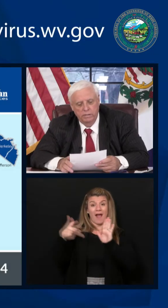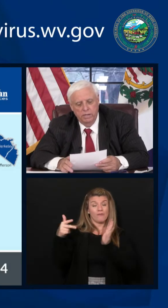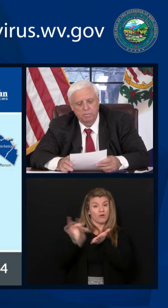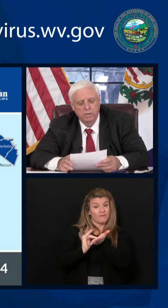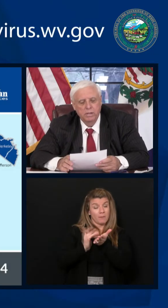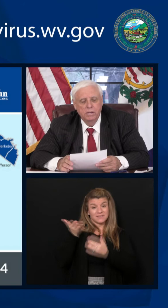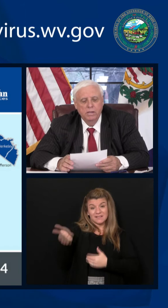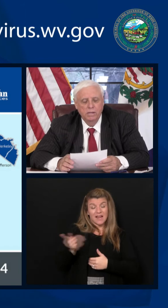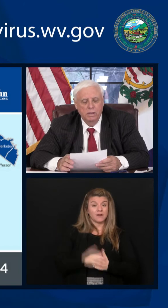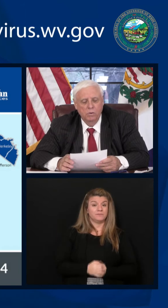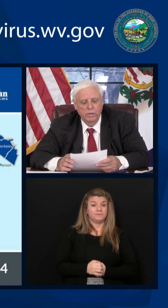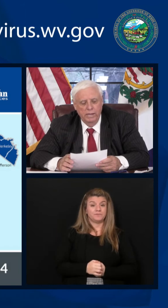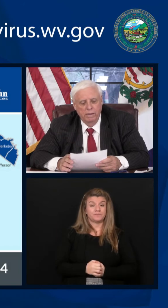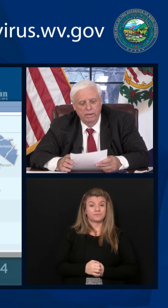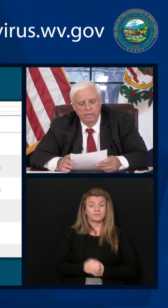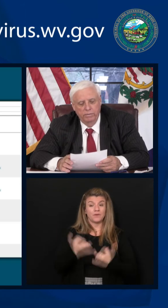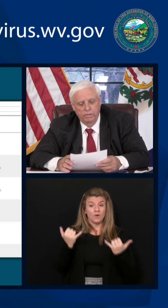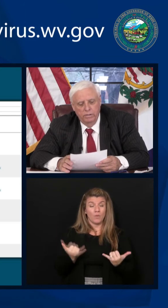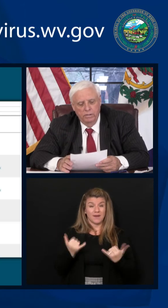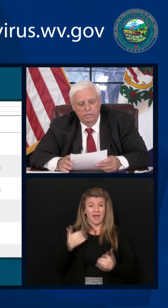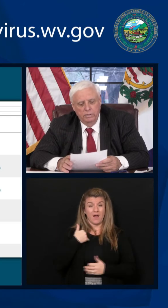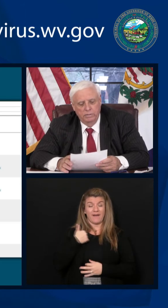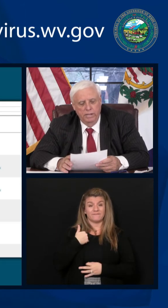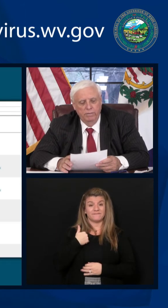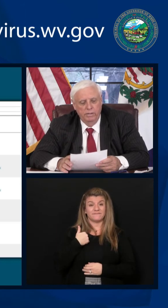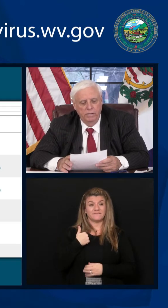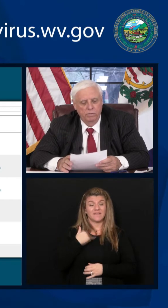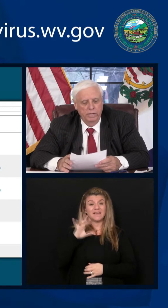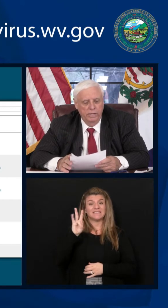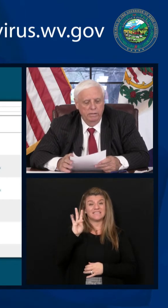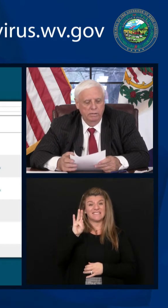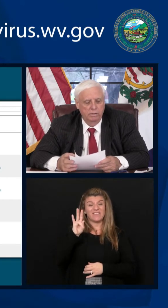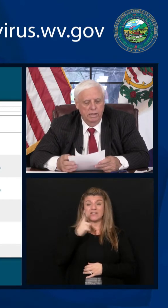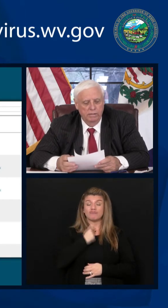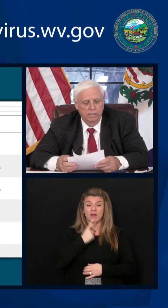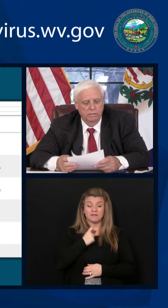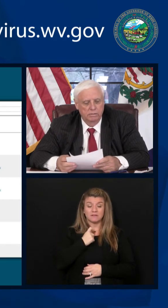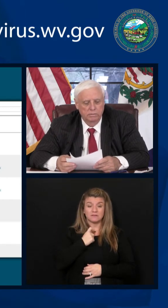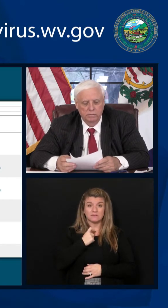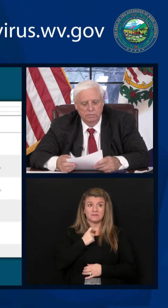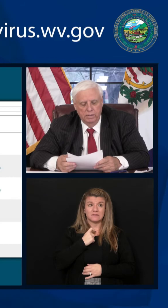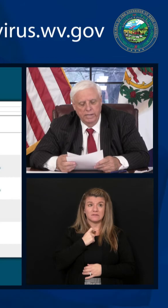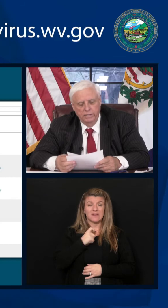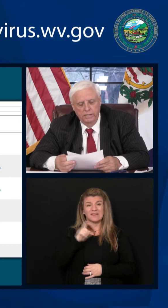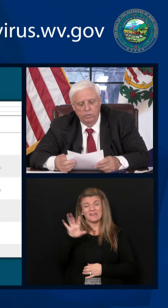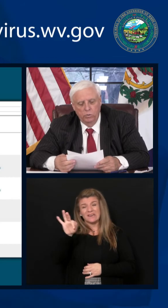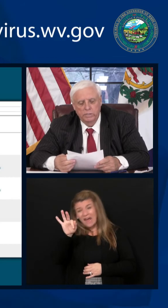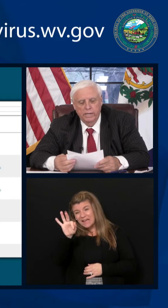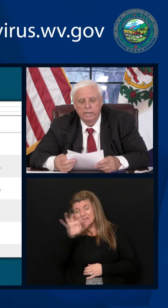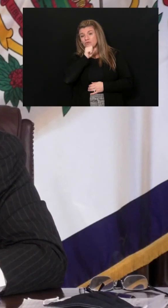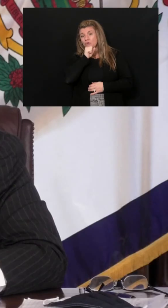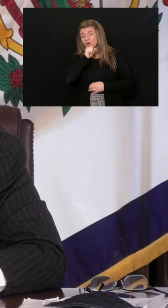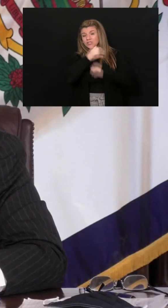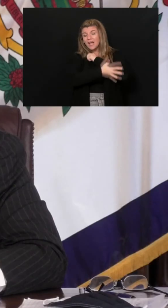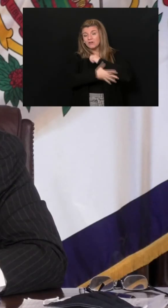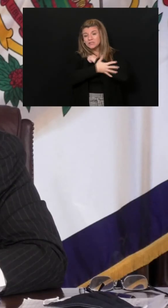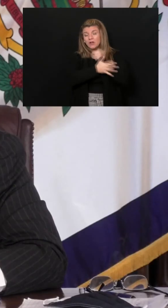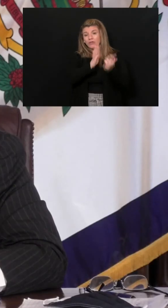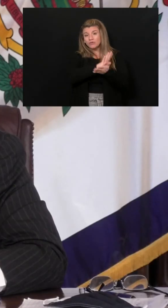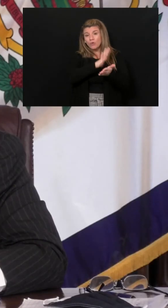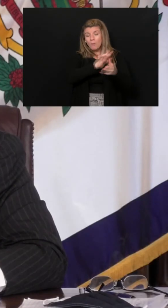is up. You know, we now have 17 red, I think 19 orange counties on our